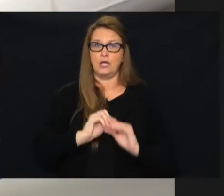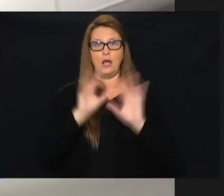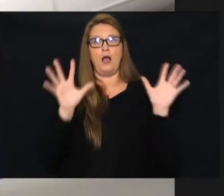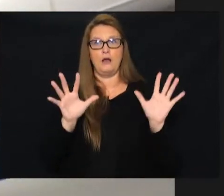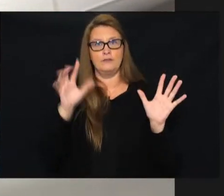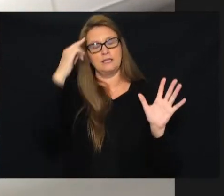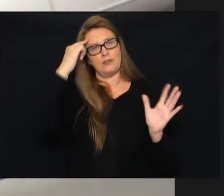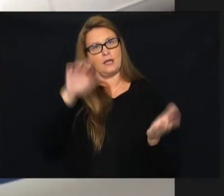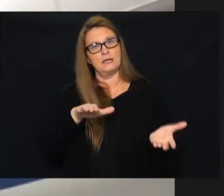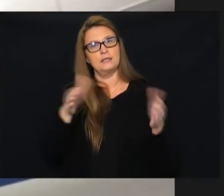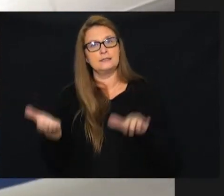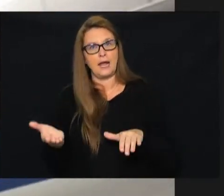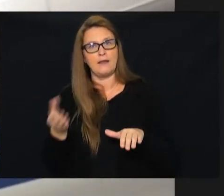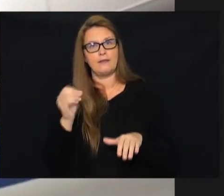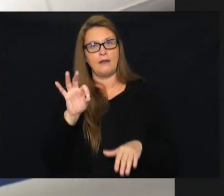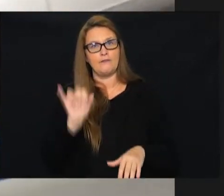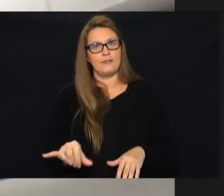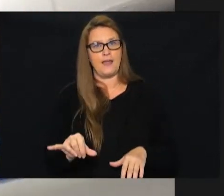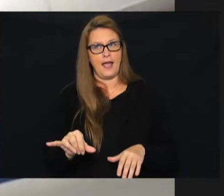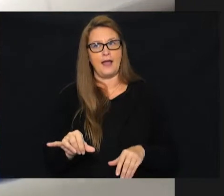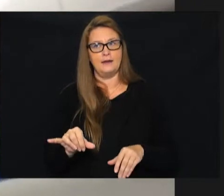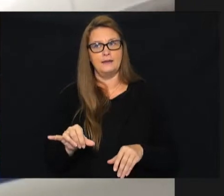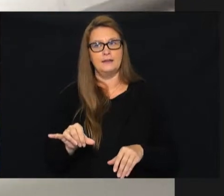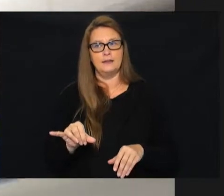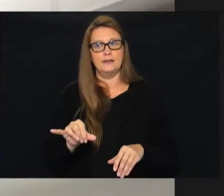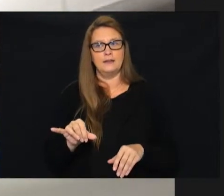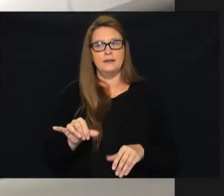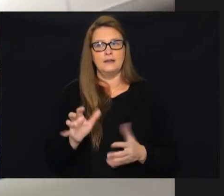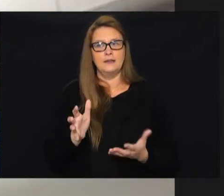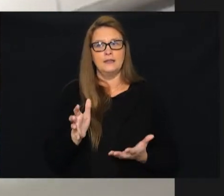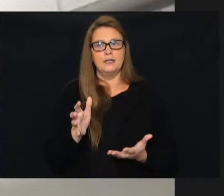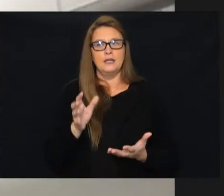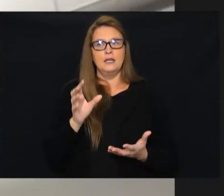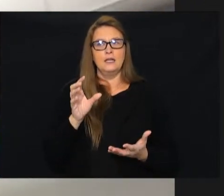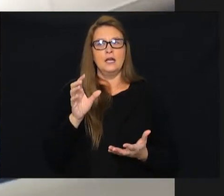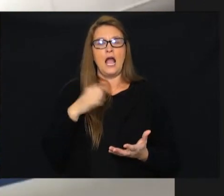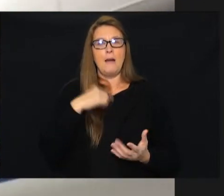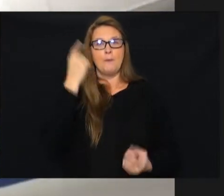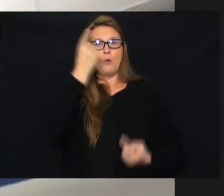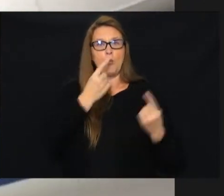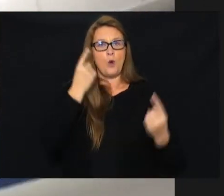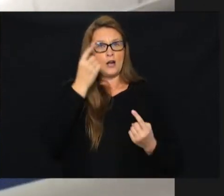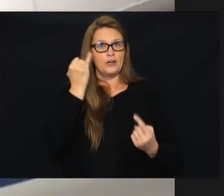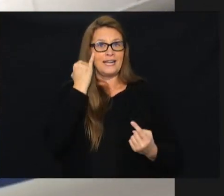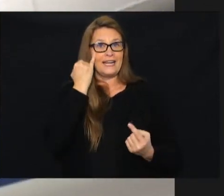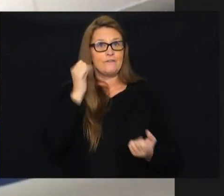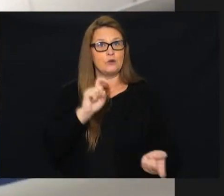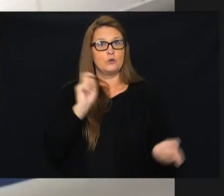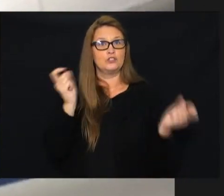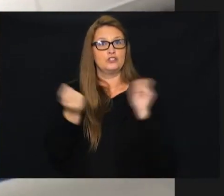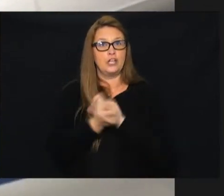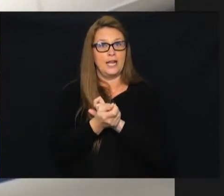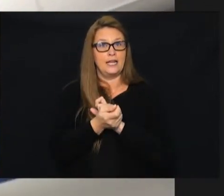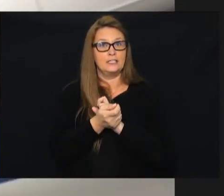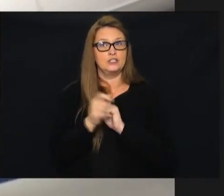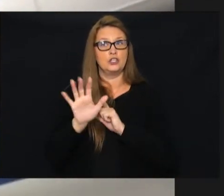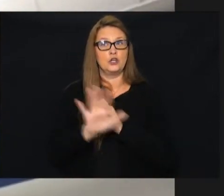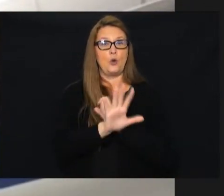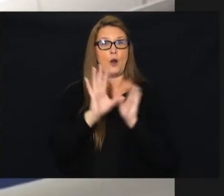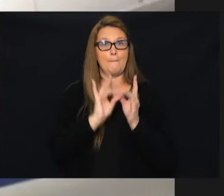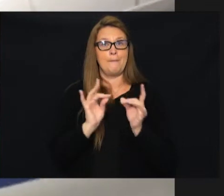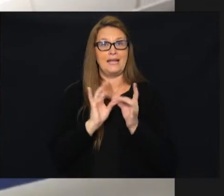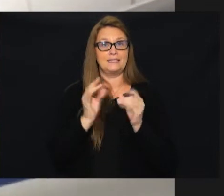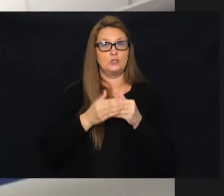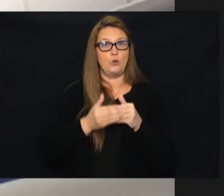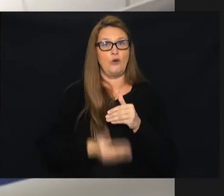about the death of a 20 or 30-year-old to this disease. So I'm wondering if this is going to change your message going